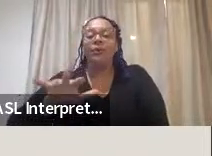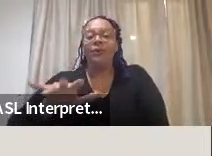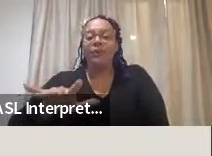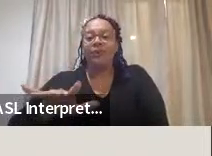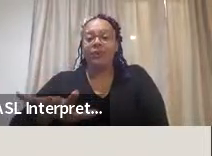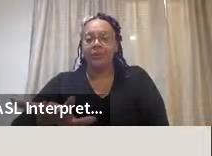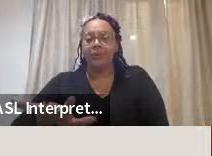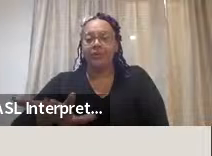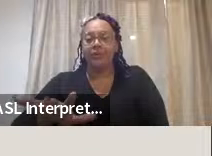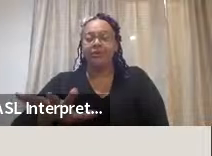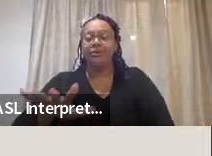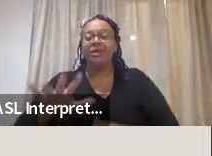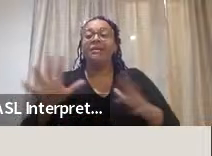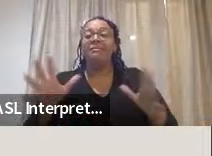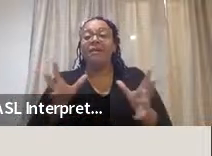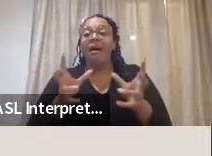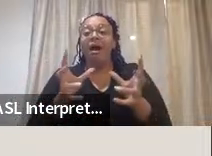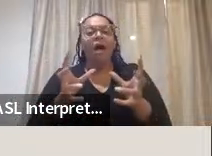unclenching my butt,